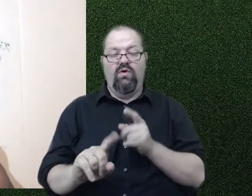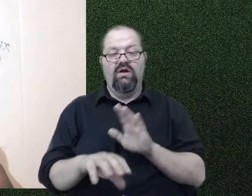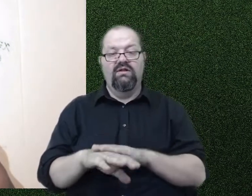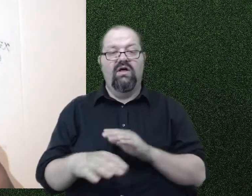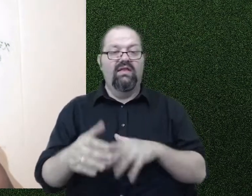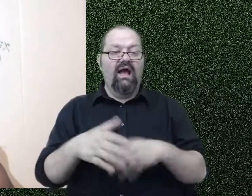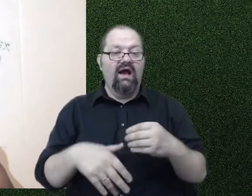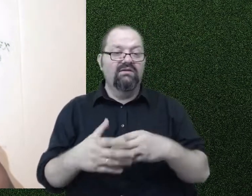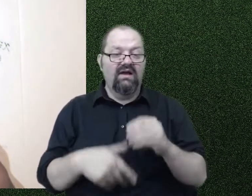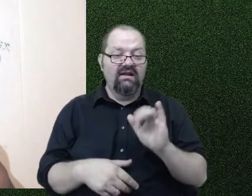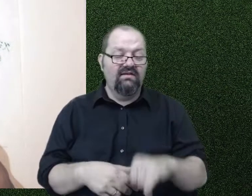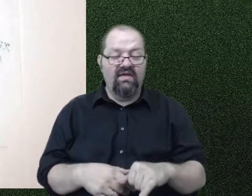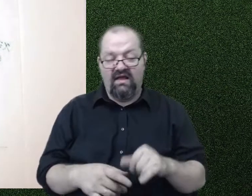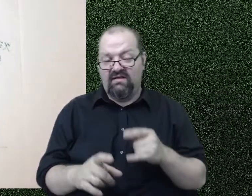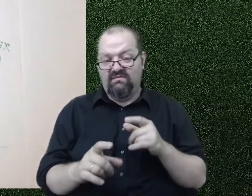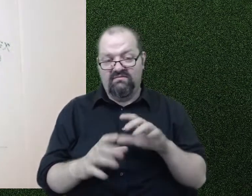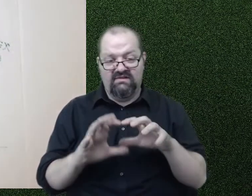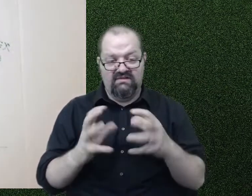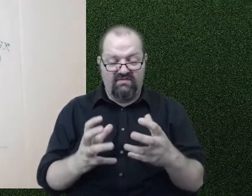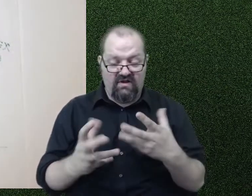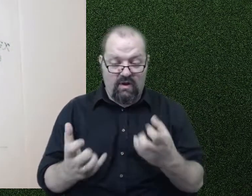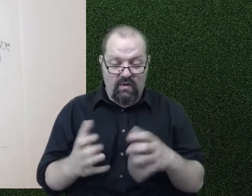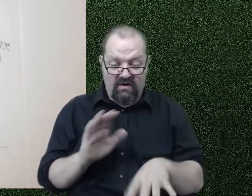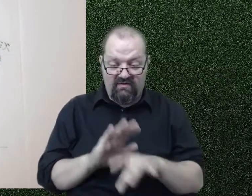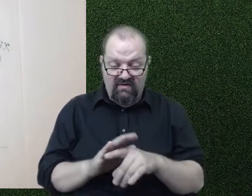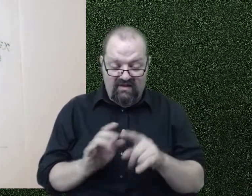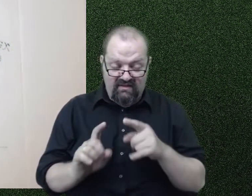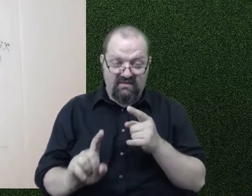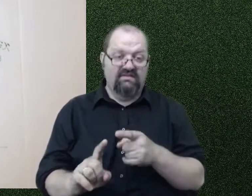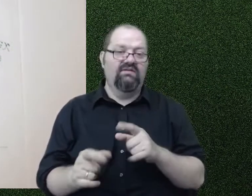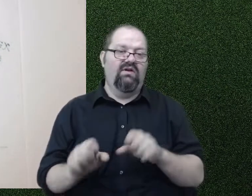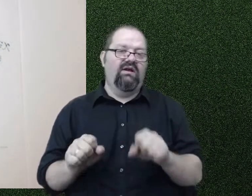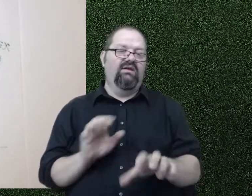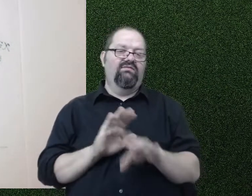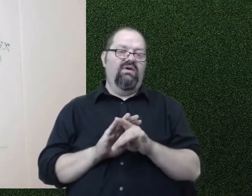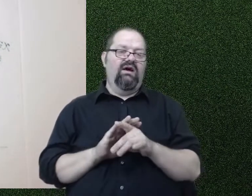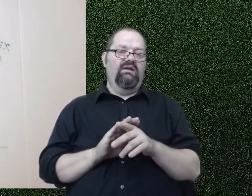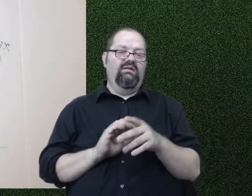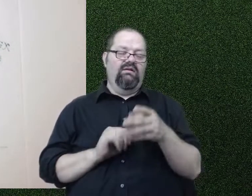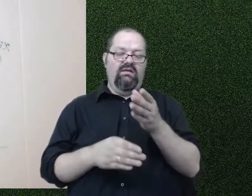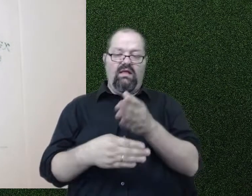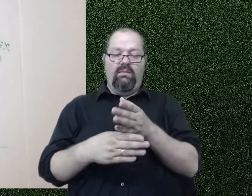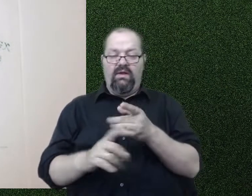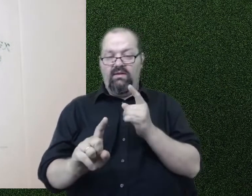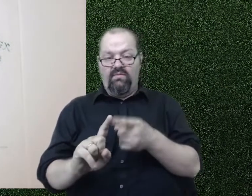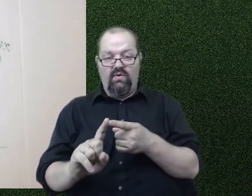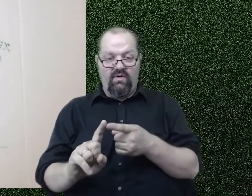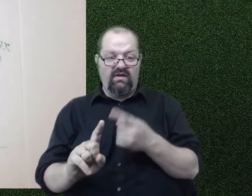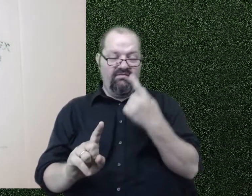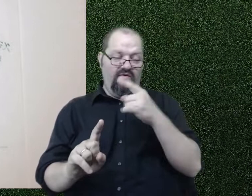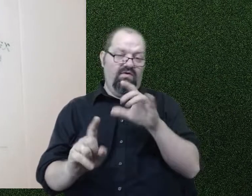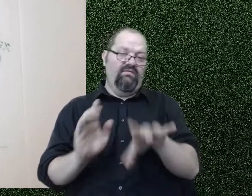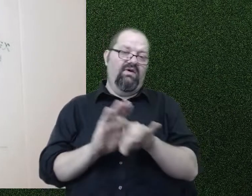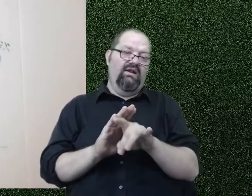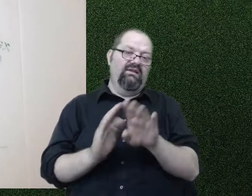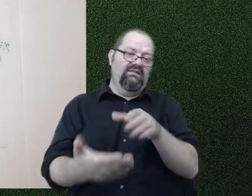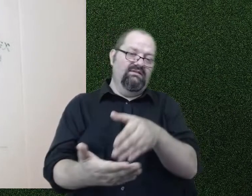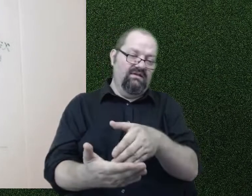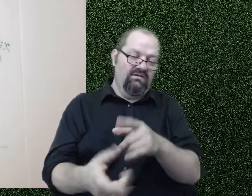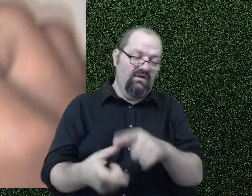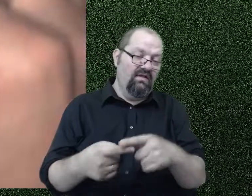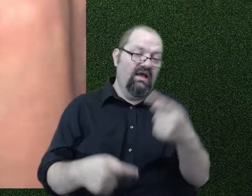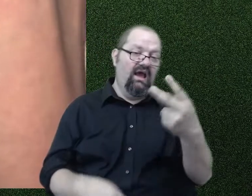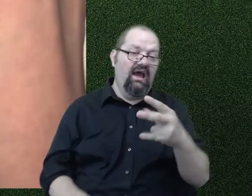find the center, I could find the midpoint of those 2 points to find the center of the sphere, and then half of